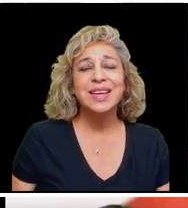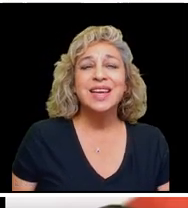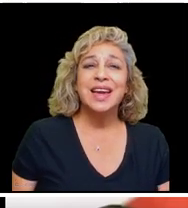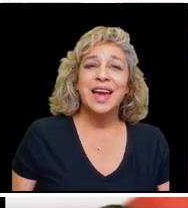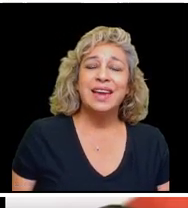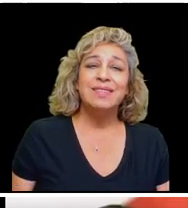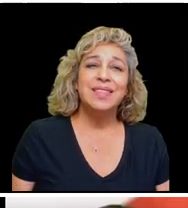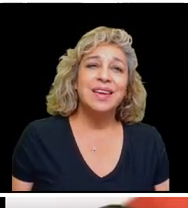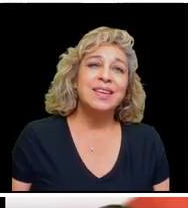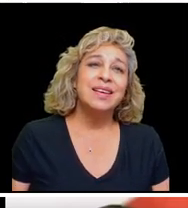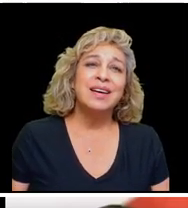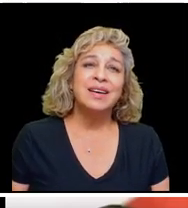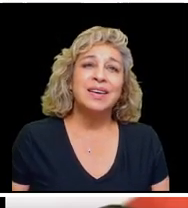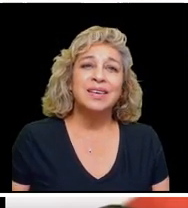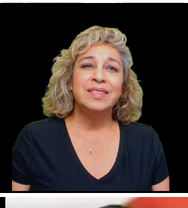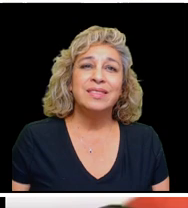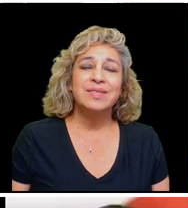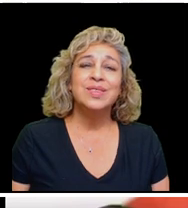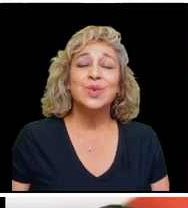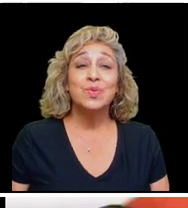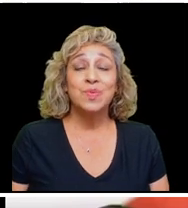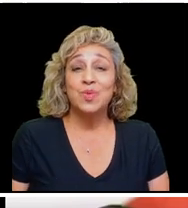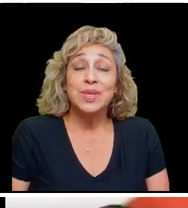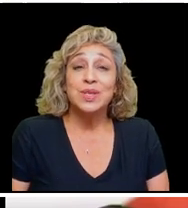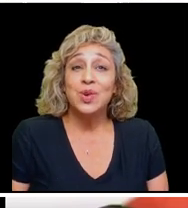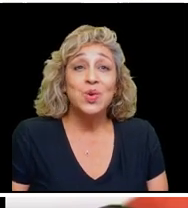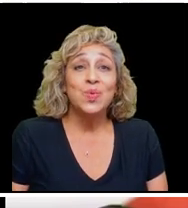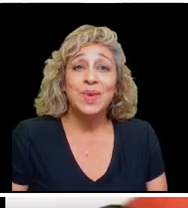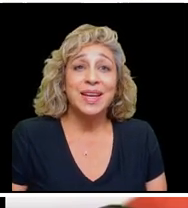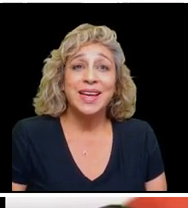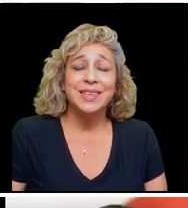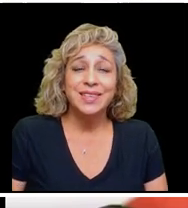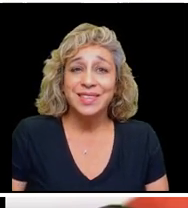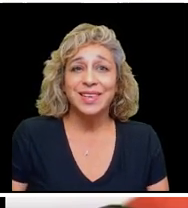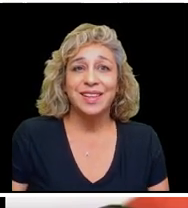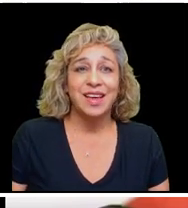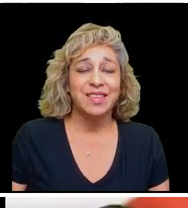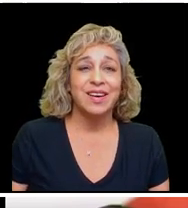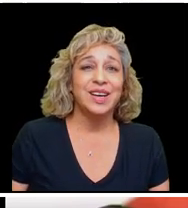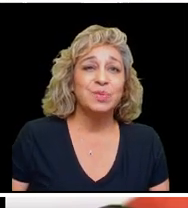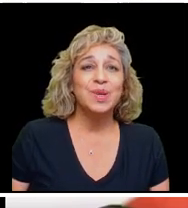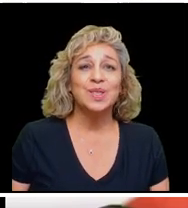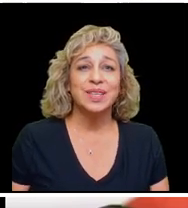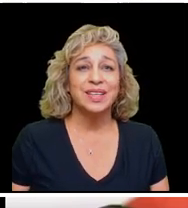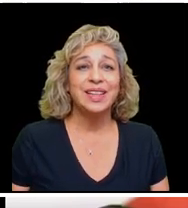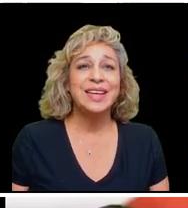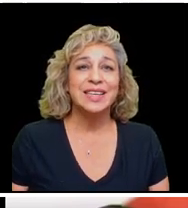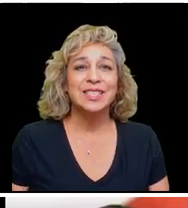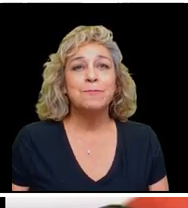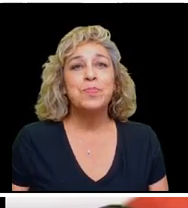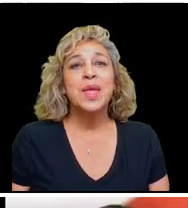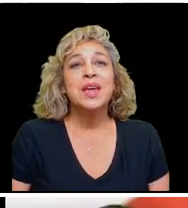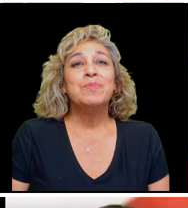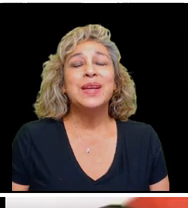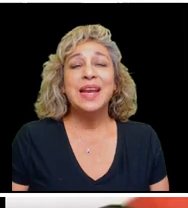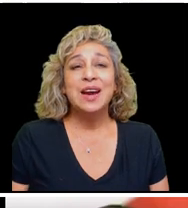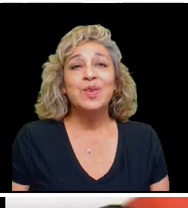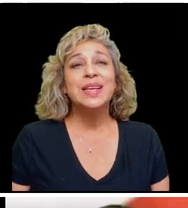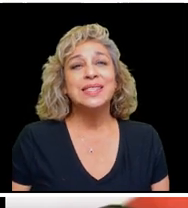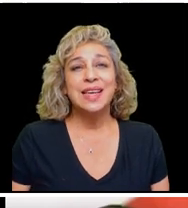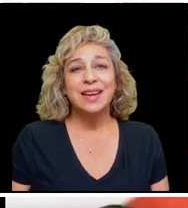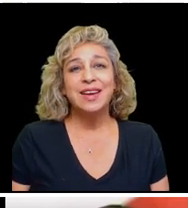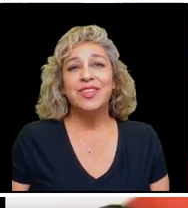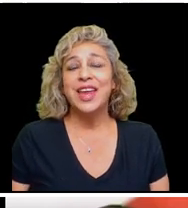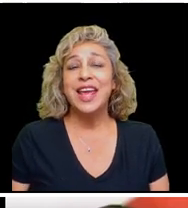sold it and then so that there was no medications and a lot of the hospitals and clinics but